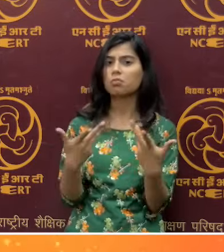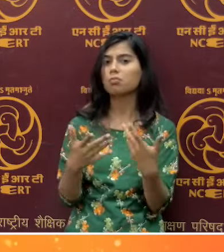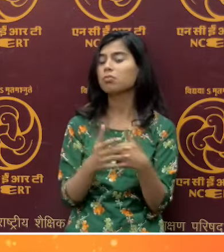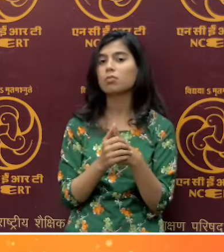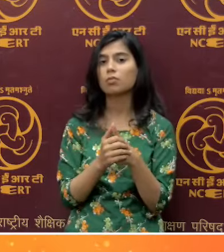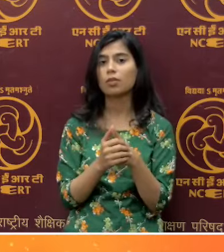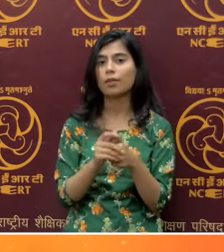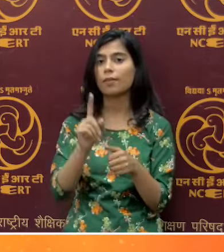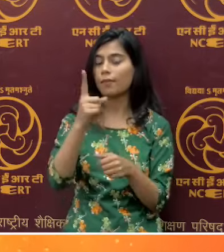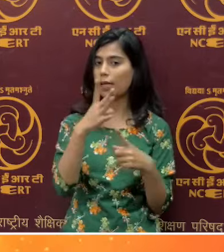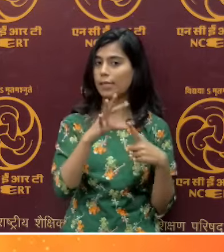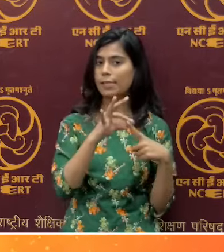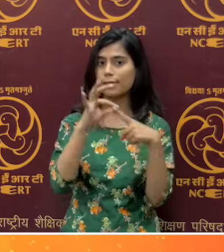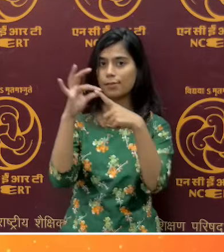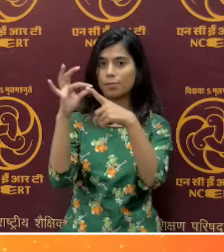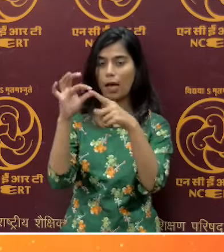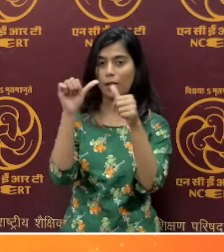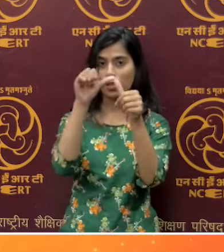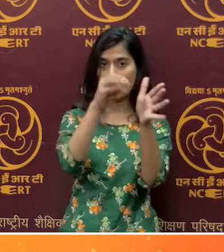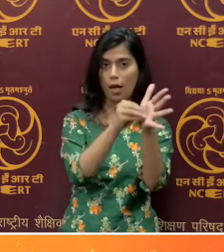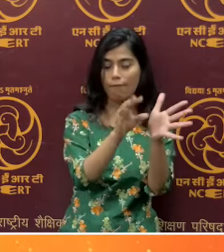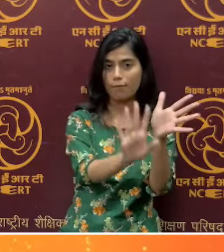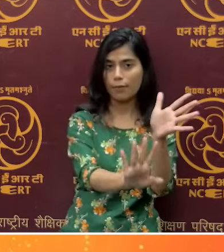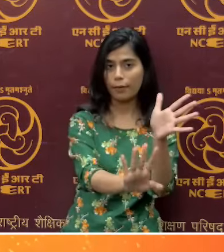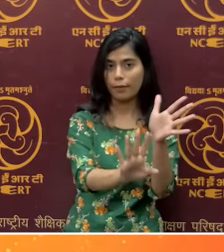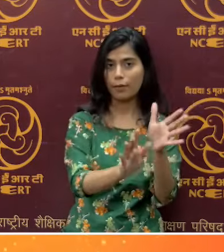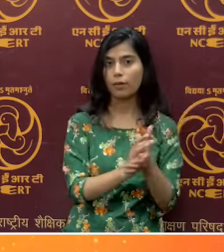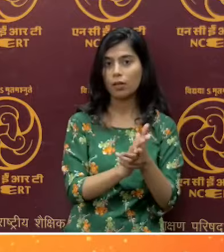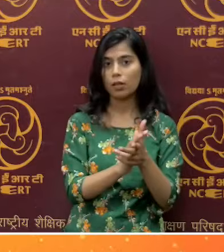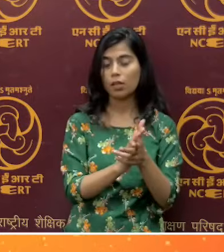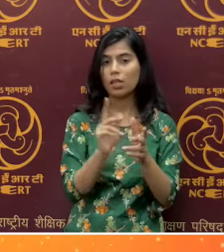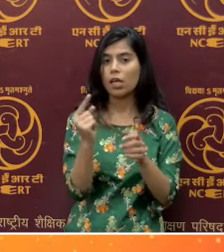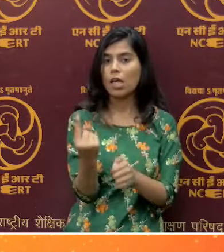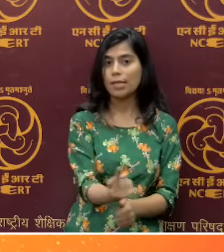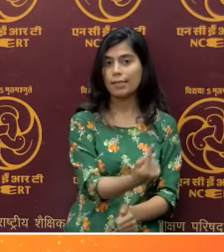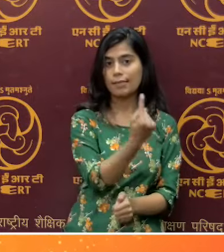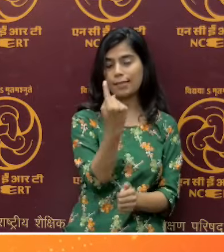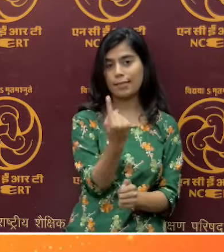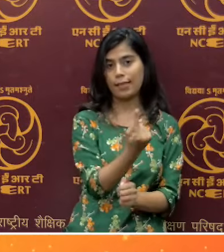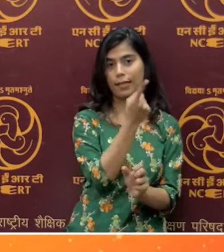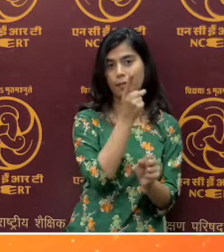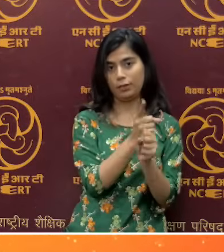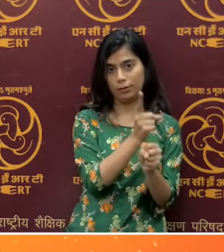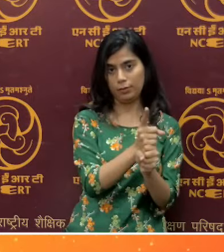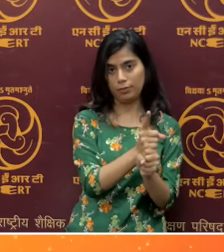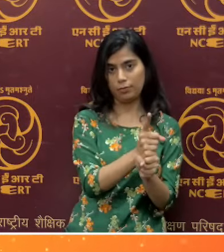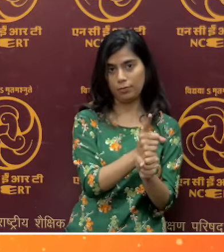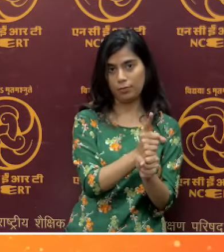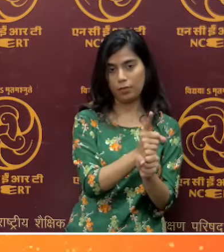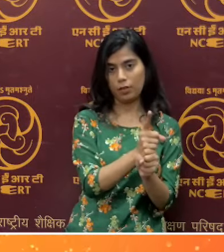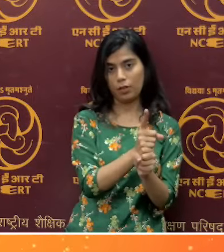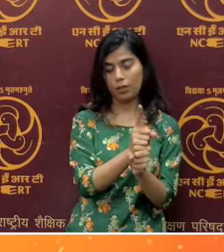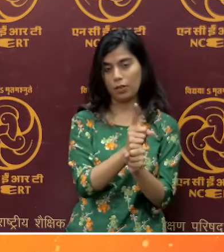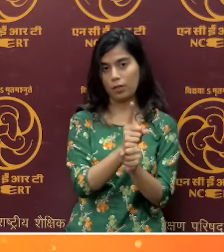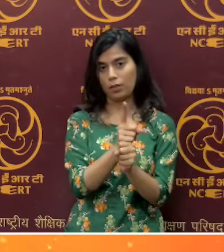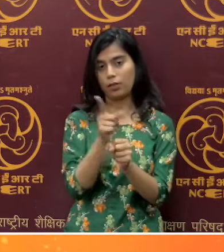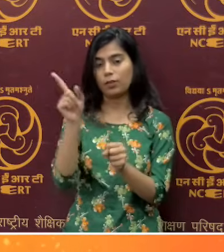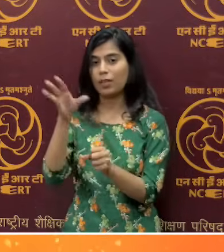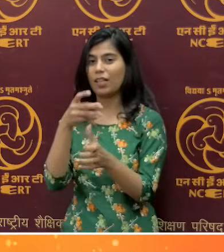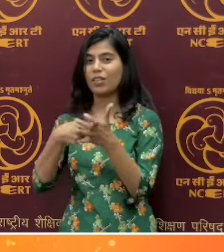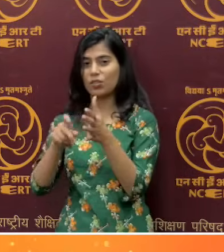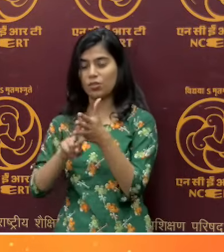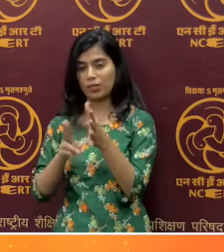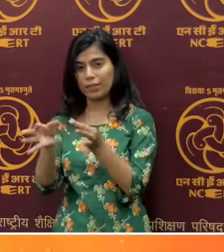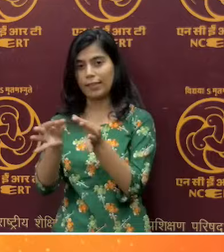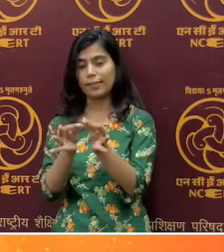a special address this queries. We have a single teacher login for that way. I think Ranjeet will explain to you very well. Yeah.